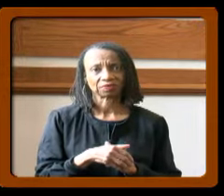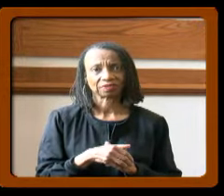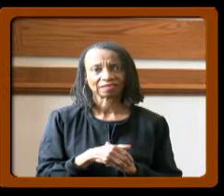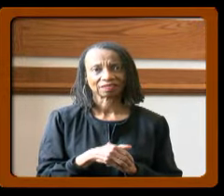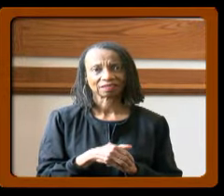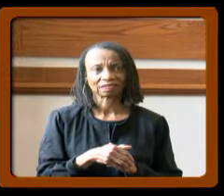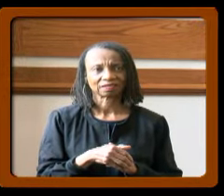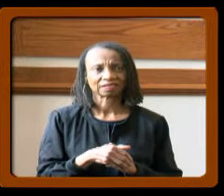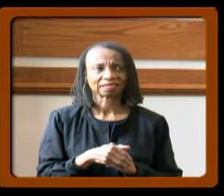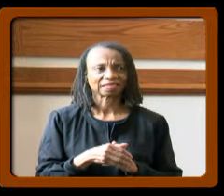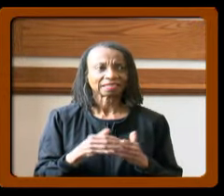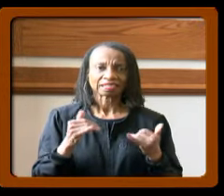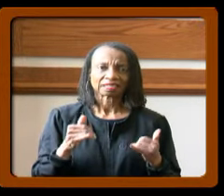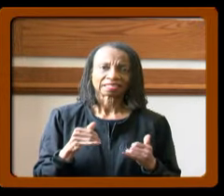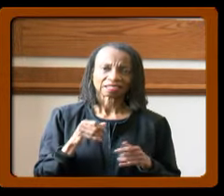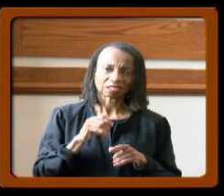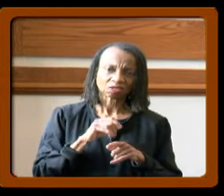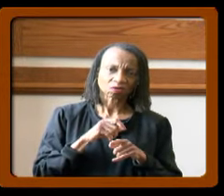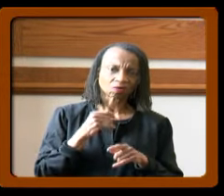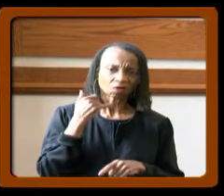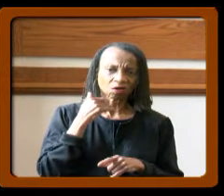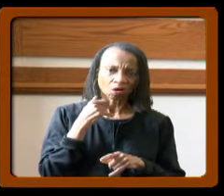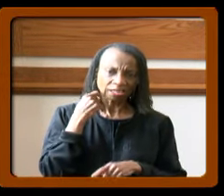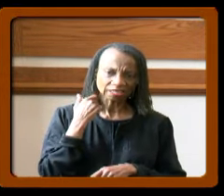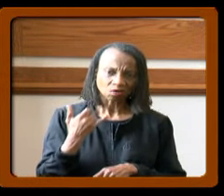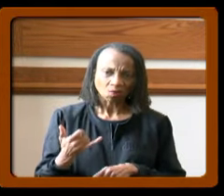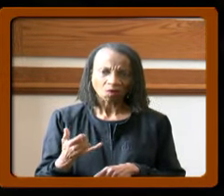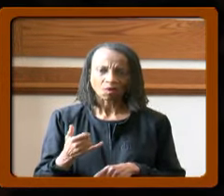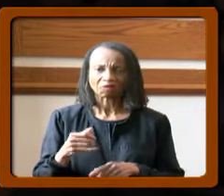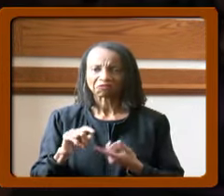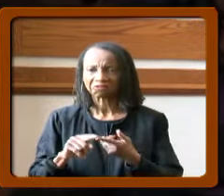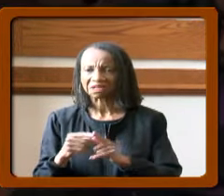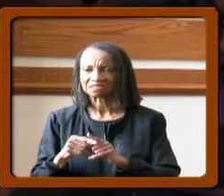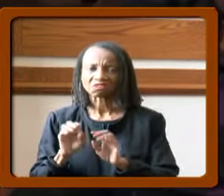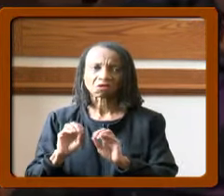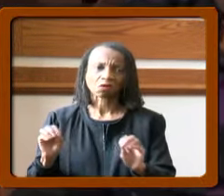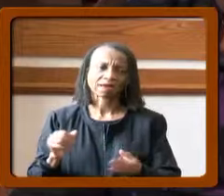He said he called his friends, couldn't get no help.